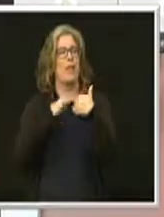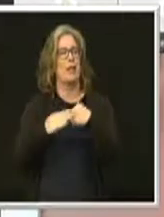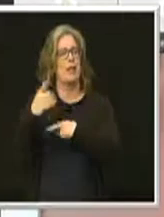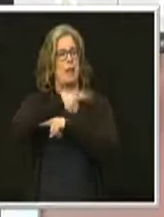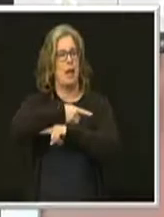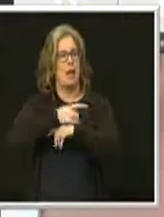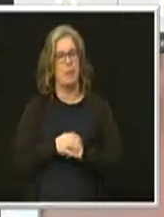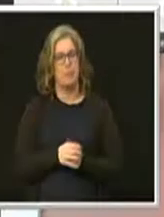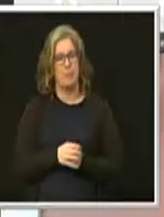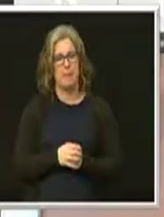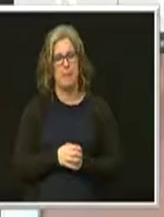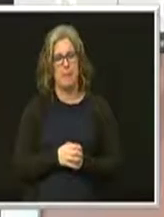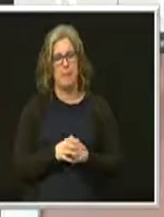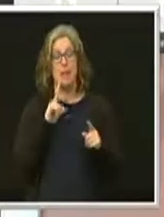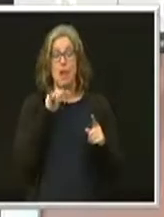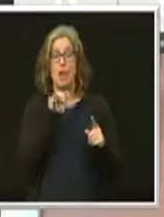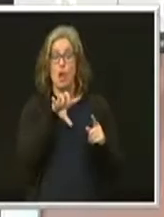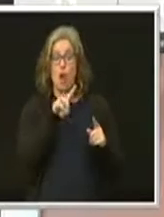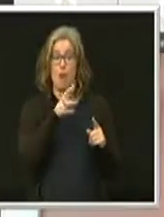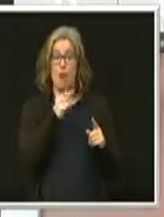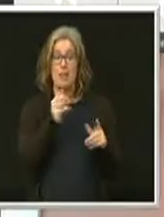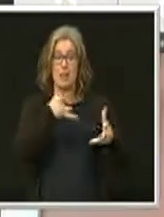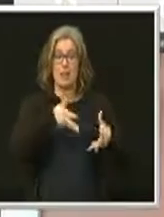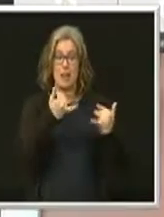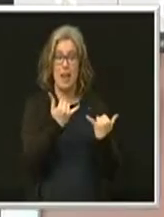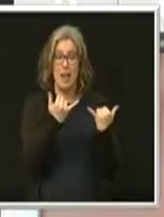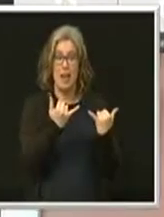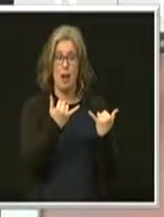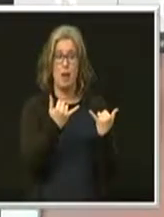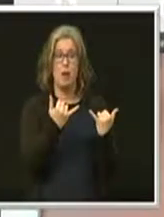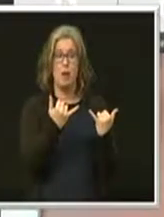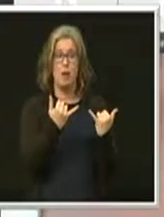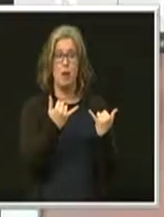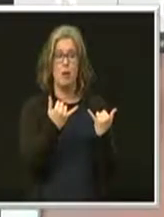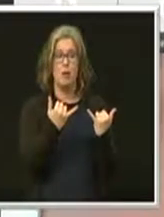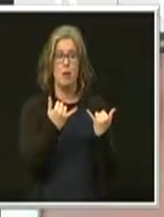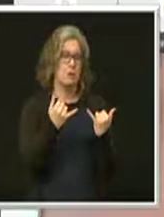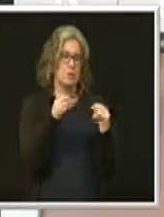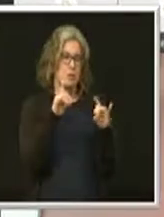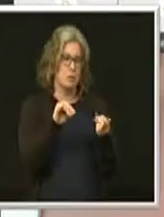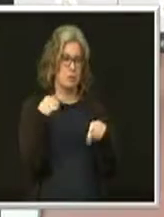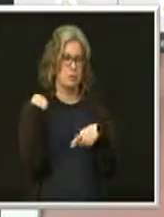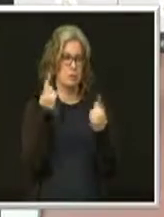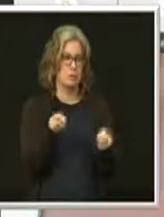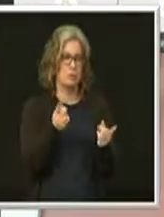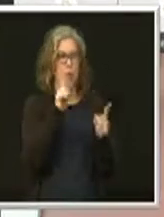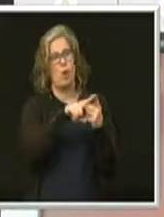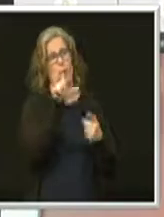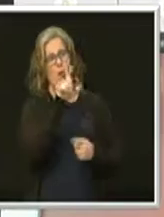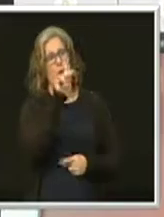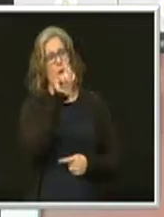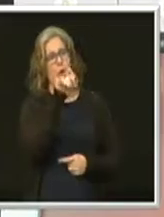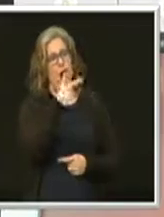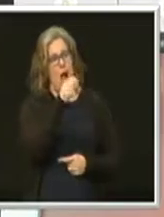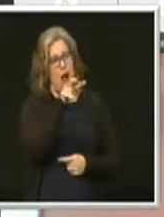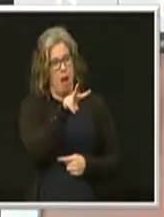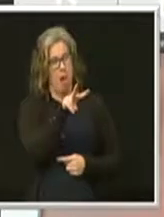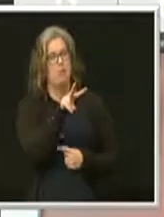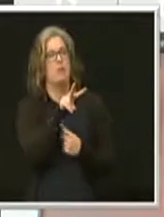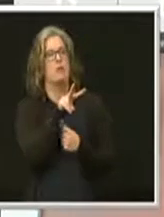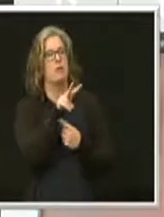prior. If you have yard waste out right now, what you do is what you've done always is go to louisvilleky.gov,